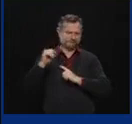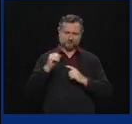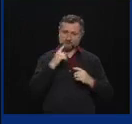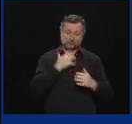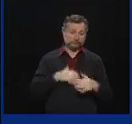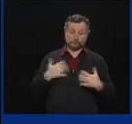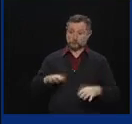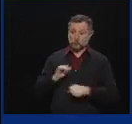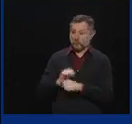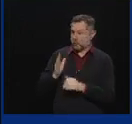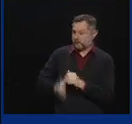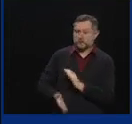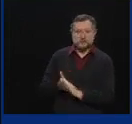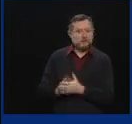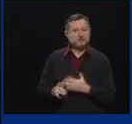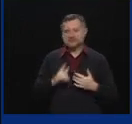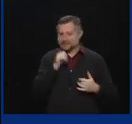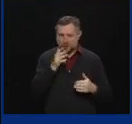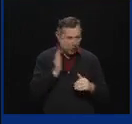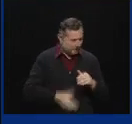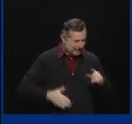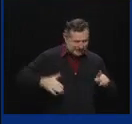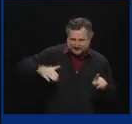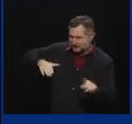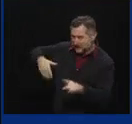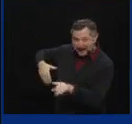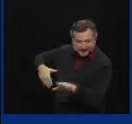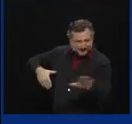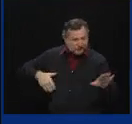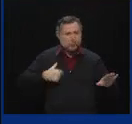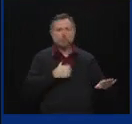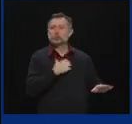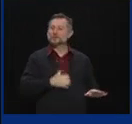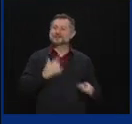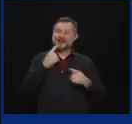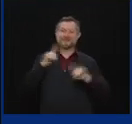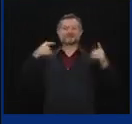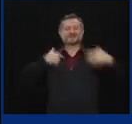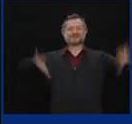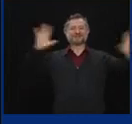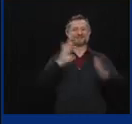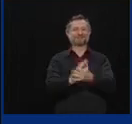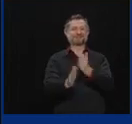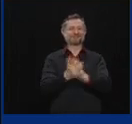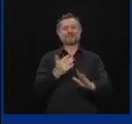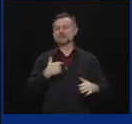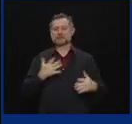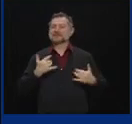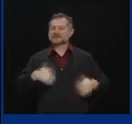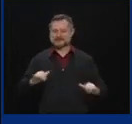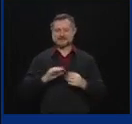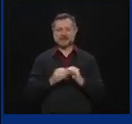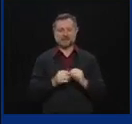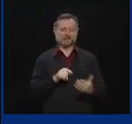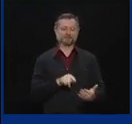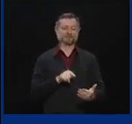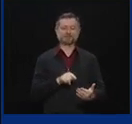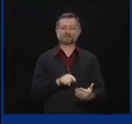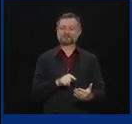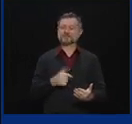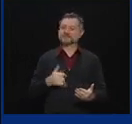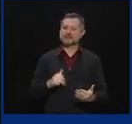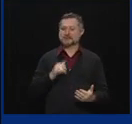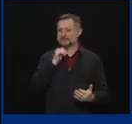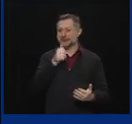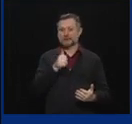It's not quite there yet. I'd love to be here to declare an end to this war, but the numbers do not allow us to say that just yet. Also